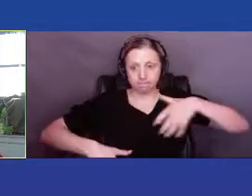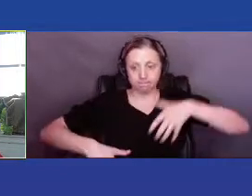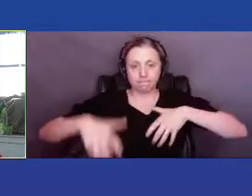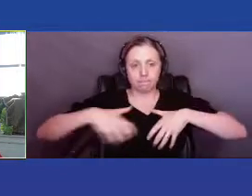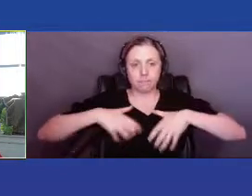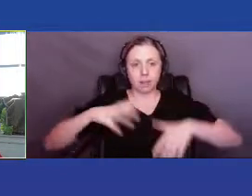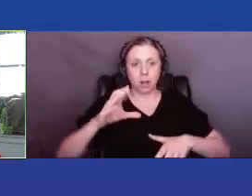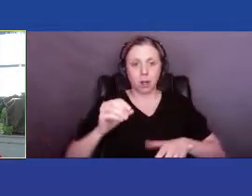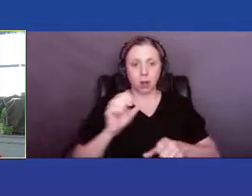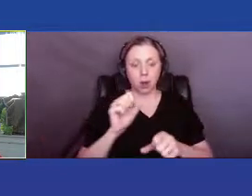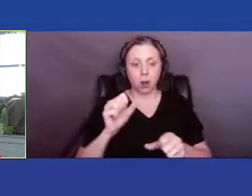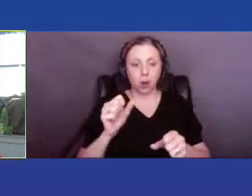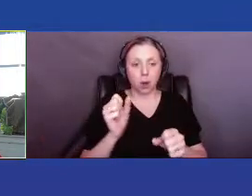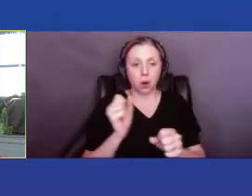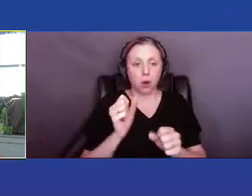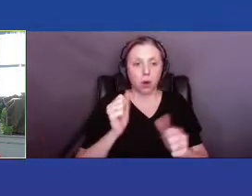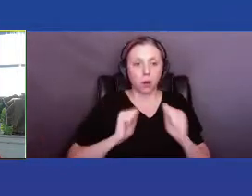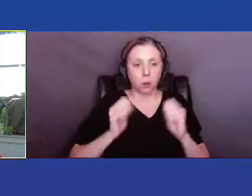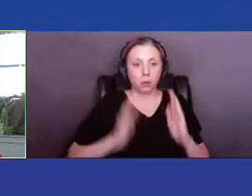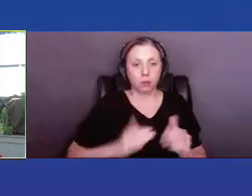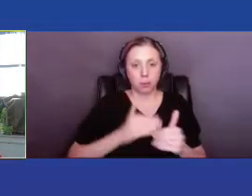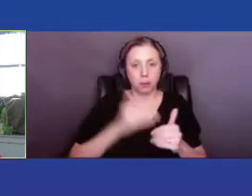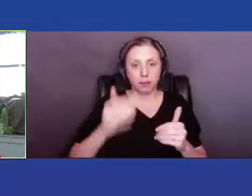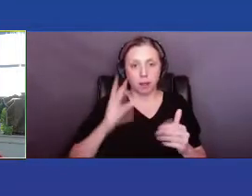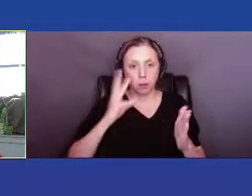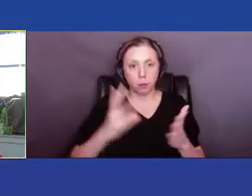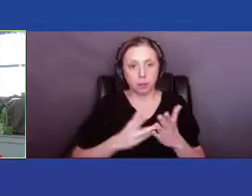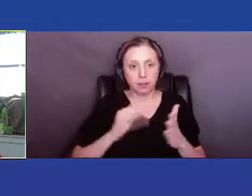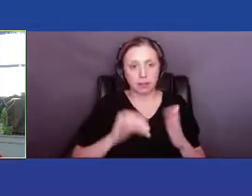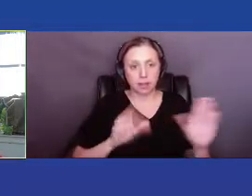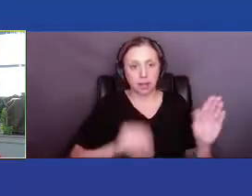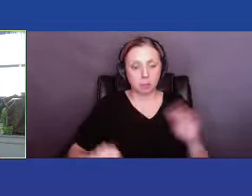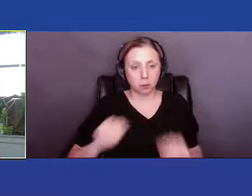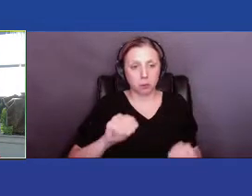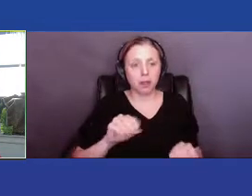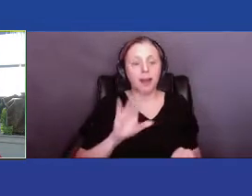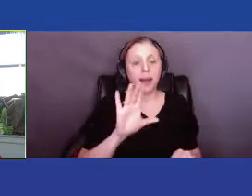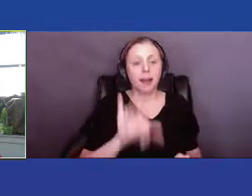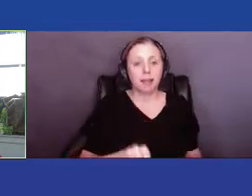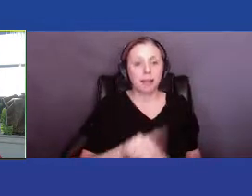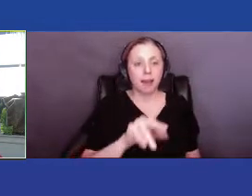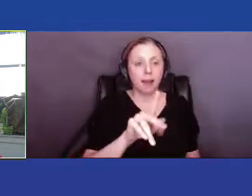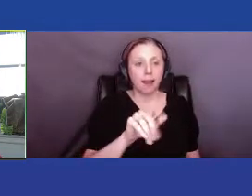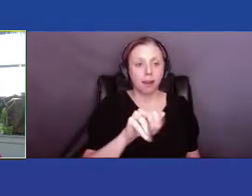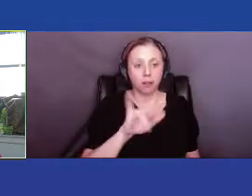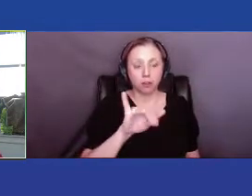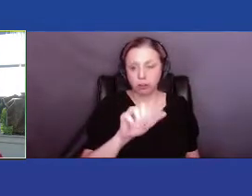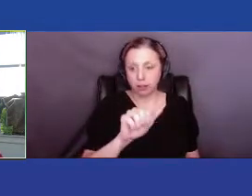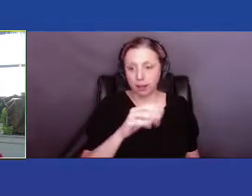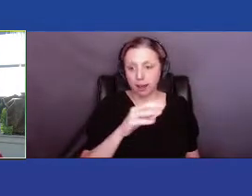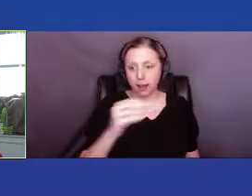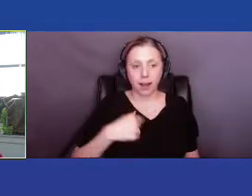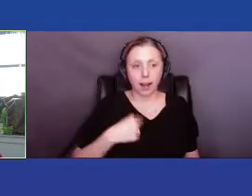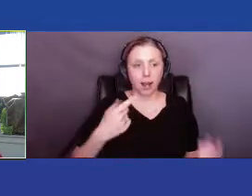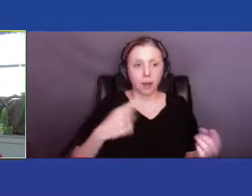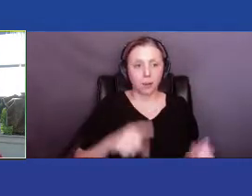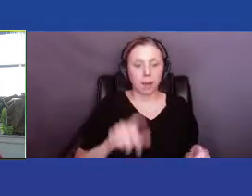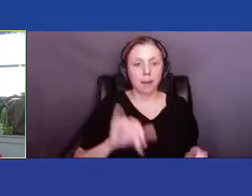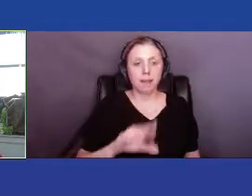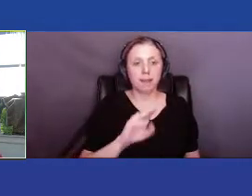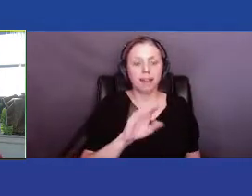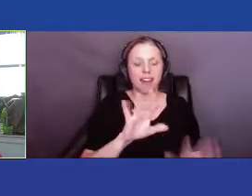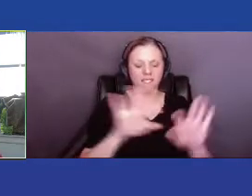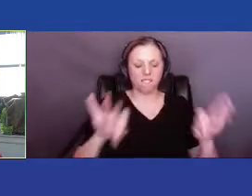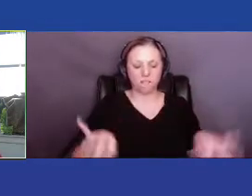background witnessing the movement. Next slide. And here Katrina and I are lowering that mattress